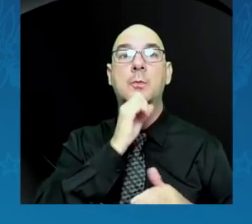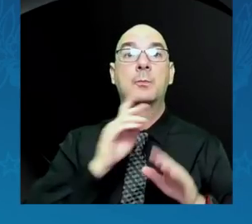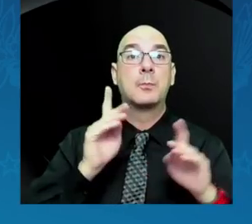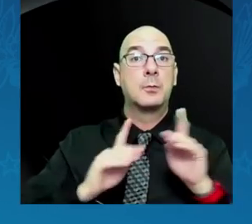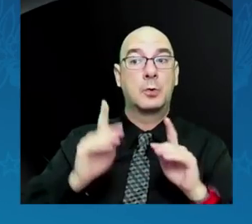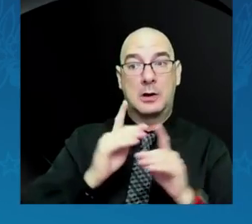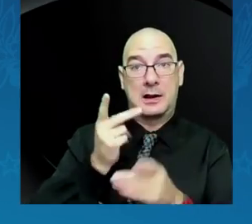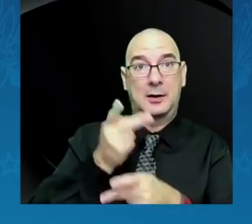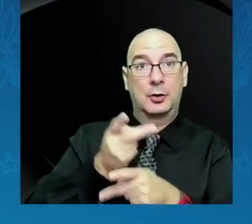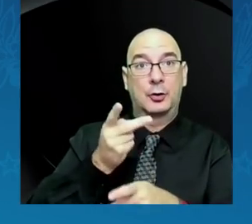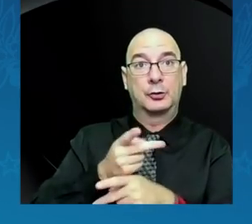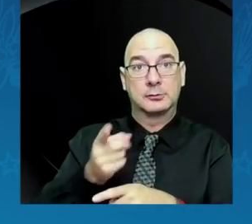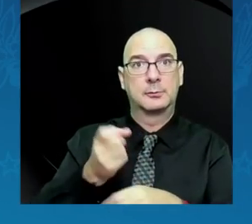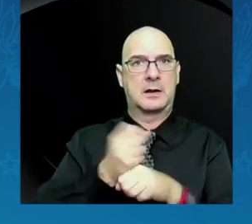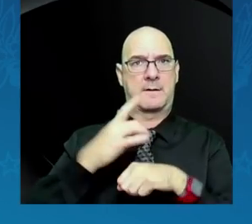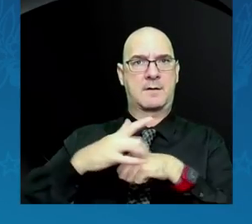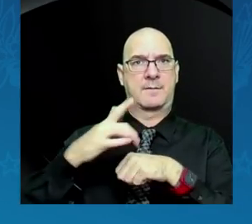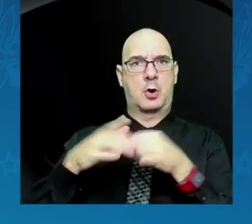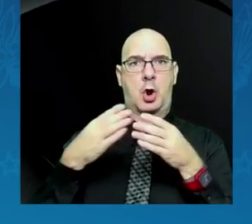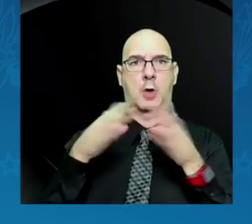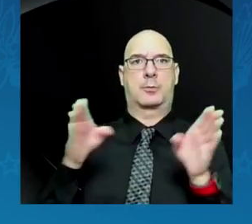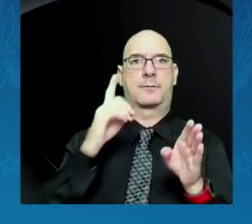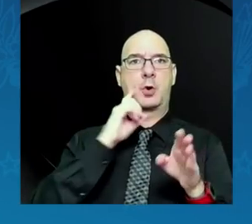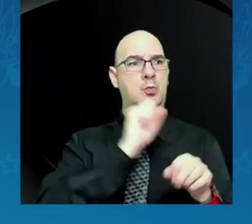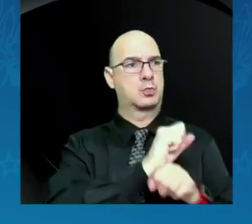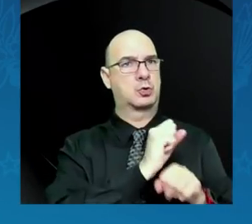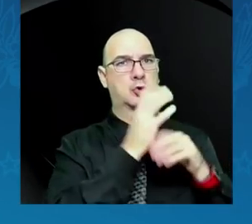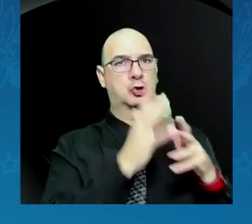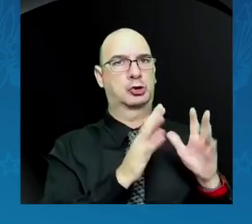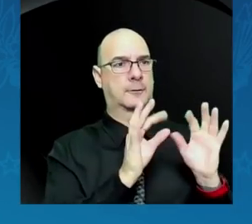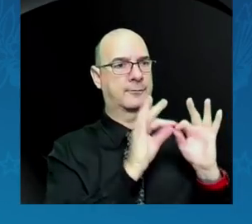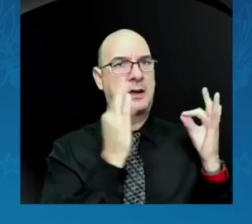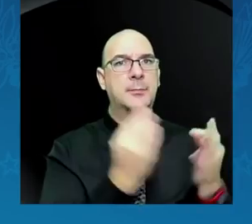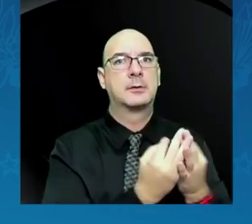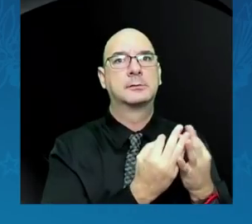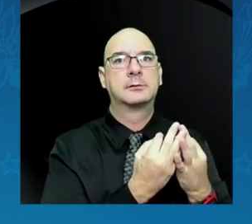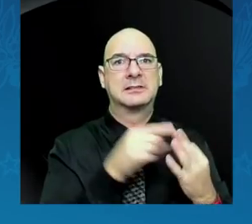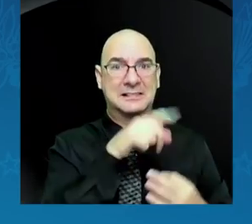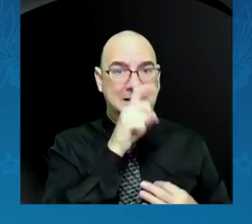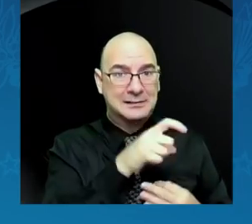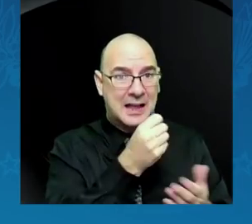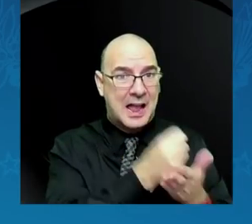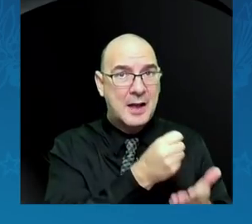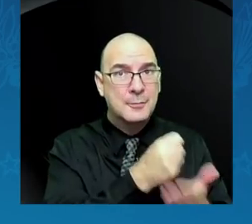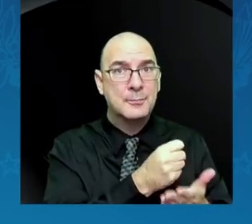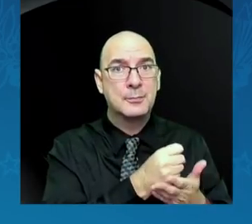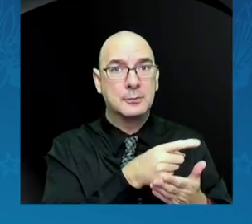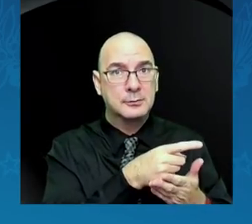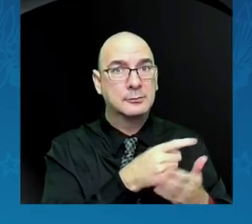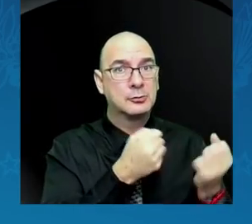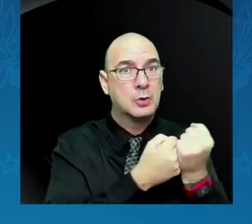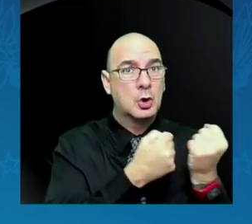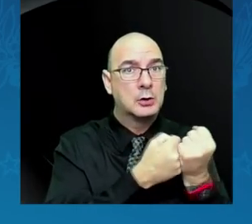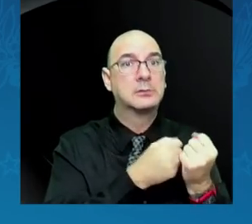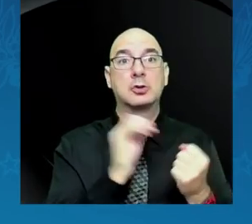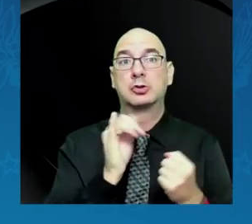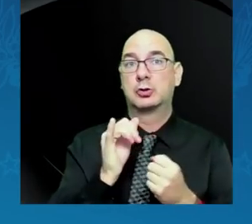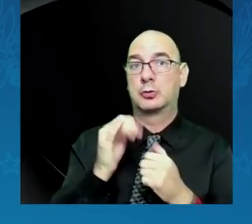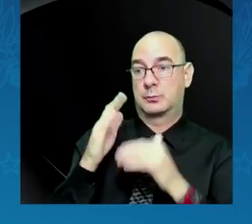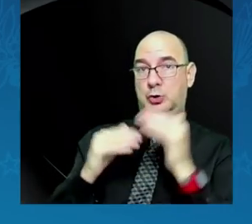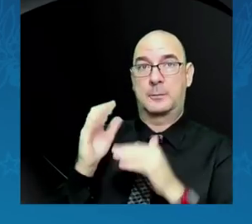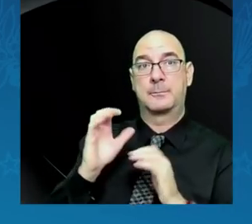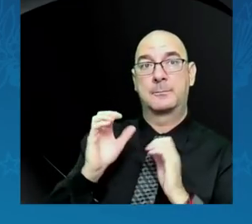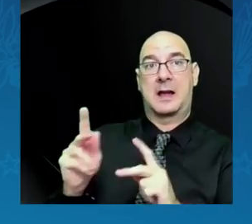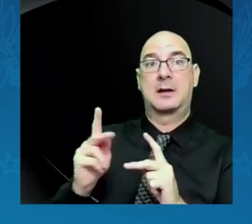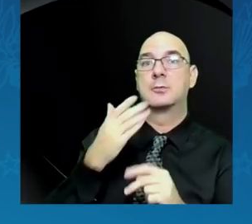that need that support and need that help. And Build Back Better is not going to